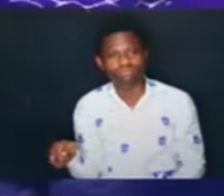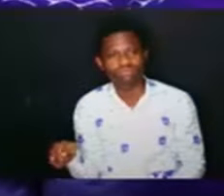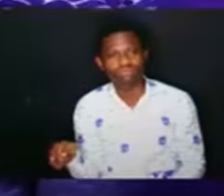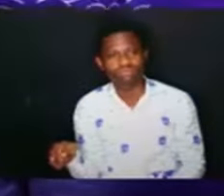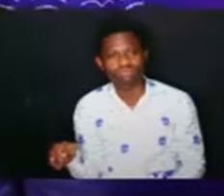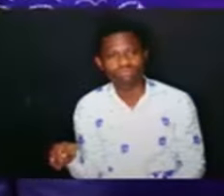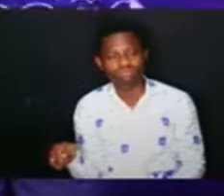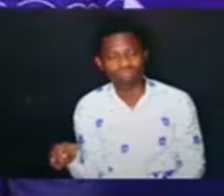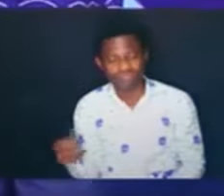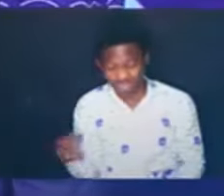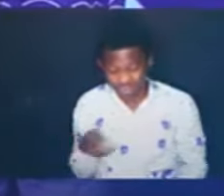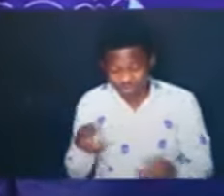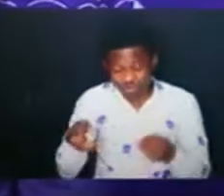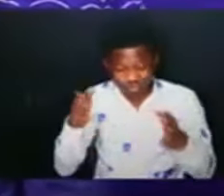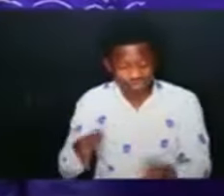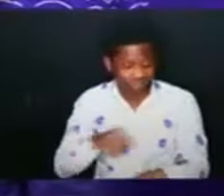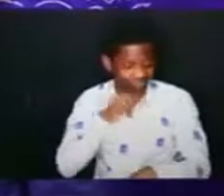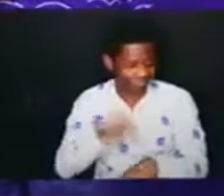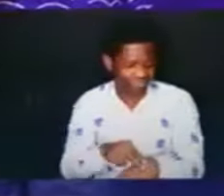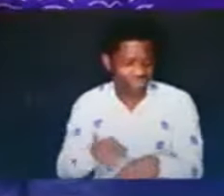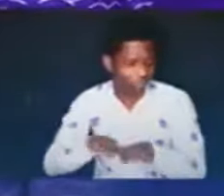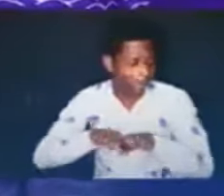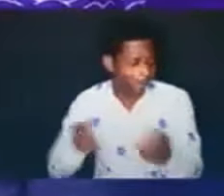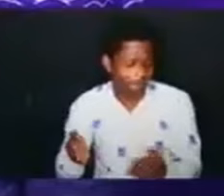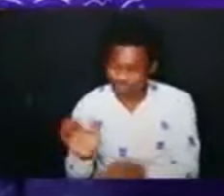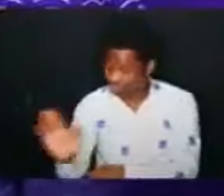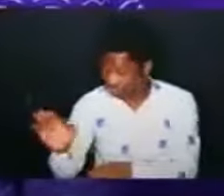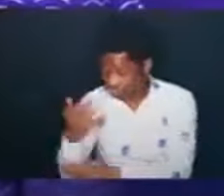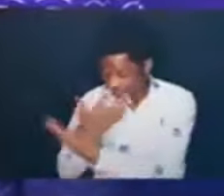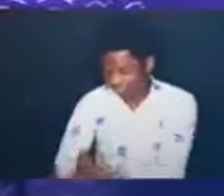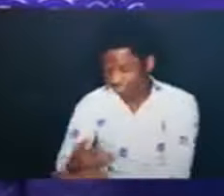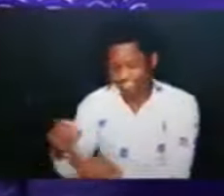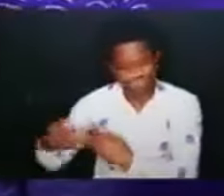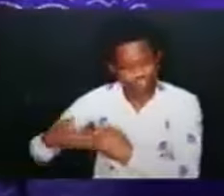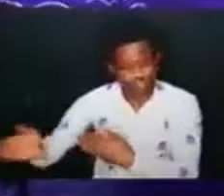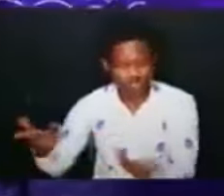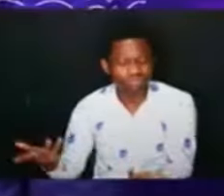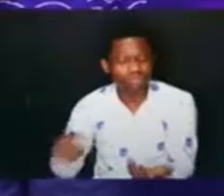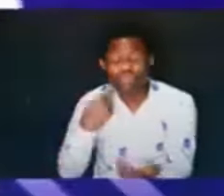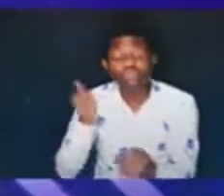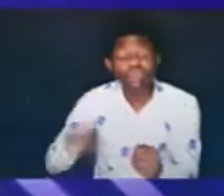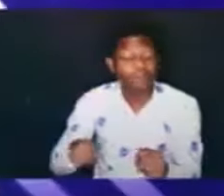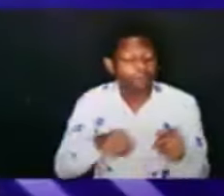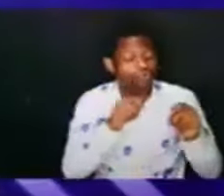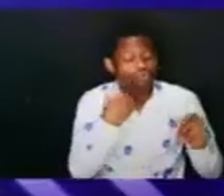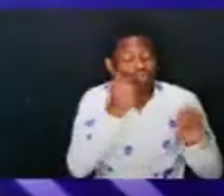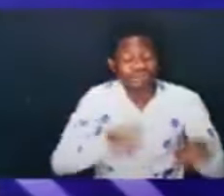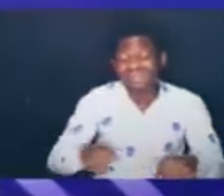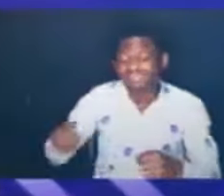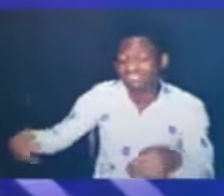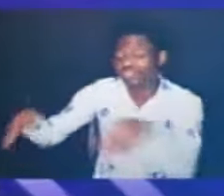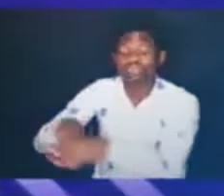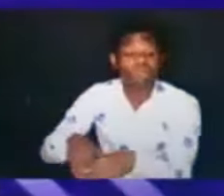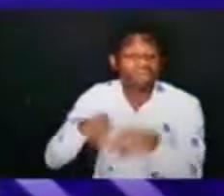prison door. So, who can shut? I mean, that is what he's saying. The ruler of the nation. Open his prison door. So who shut?